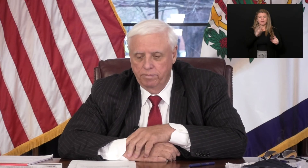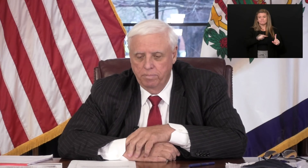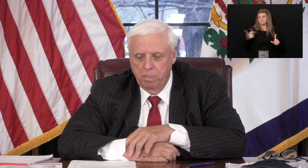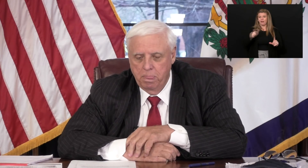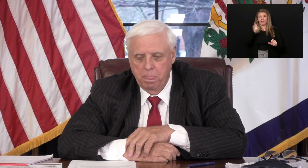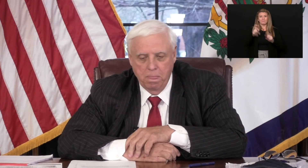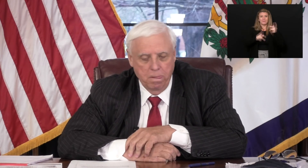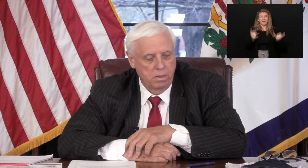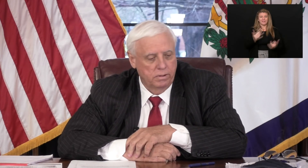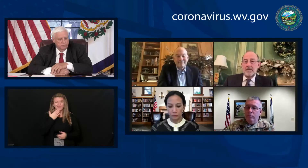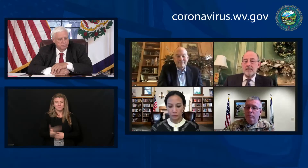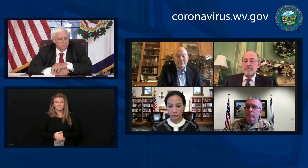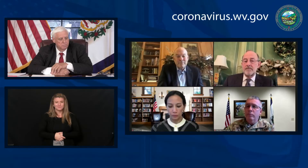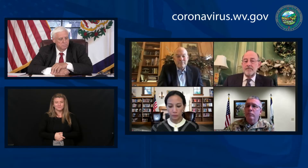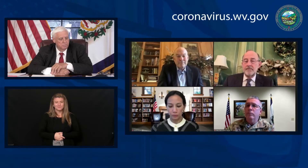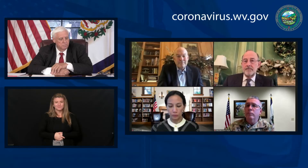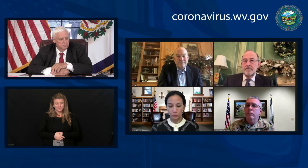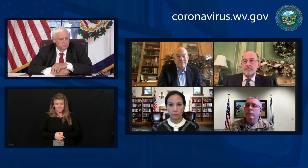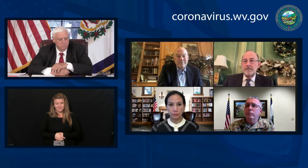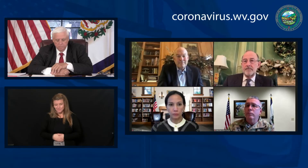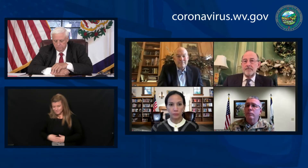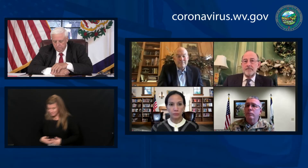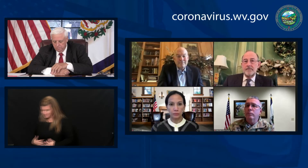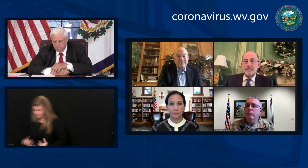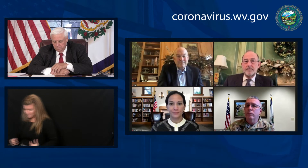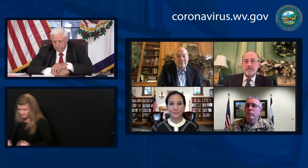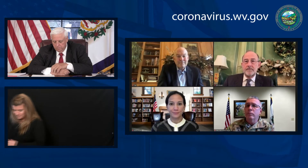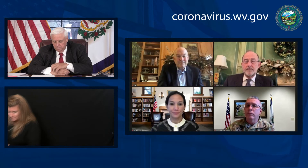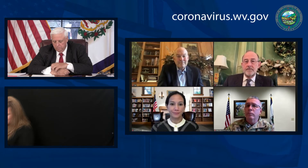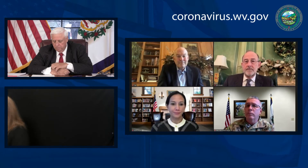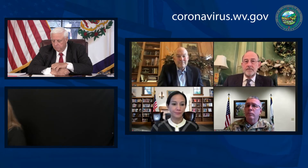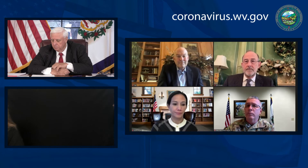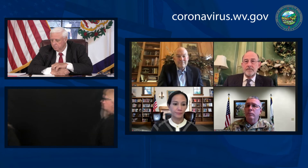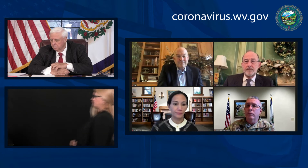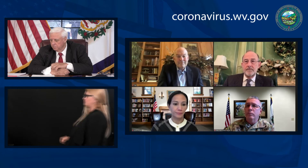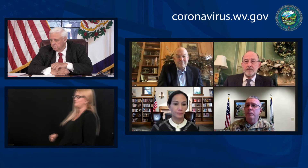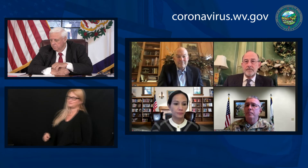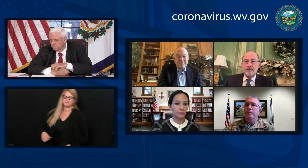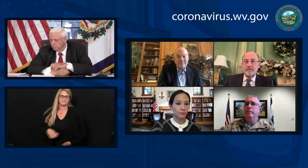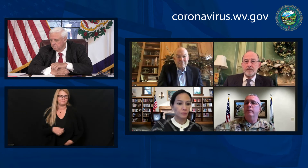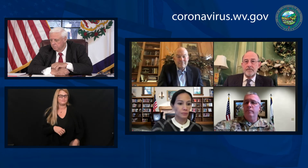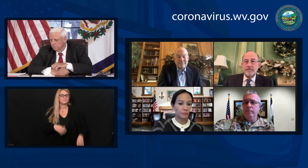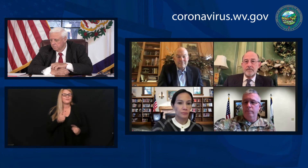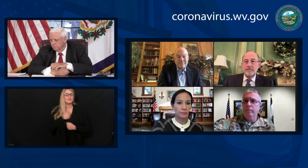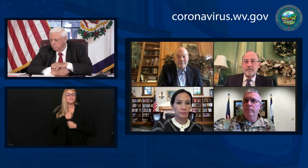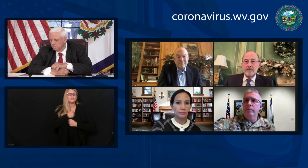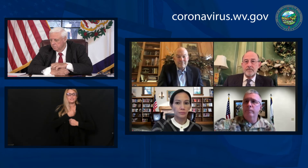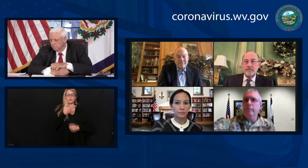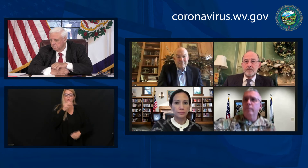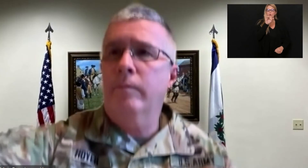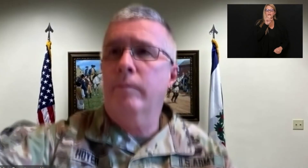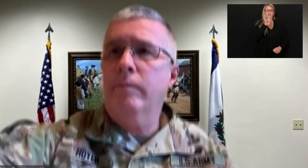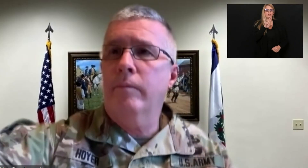now. All right, thank you, Governor. First today, let's go to Major General Hoyer with the West Virginia National Guard.